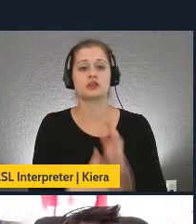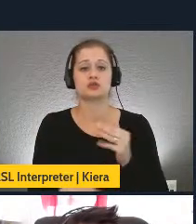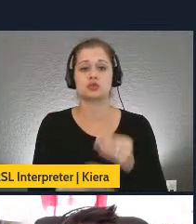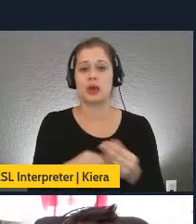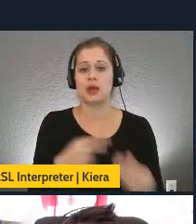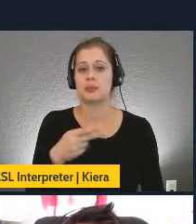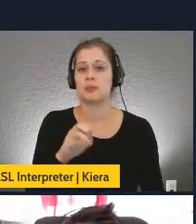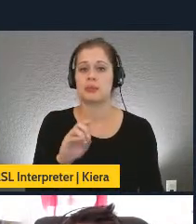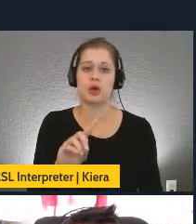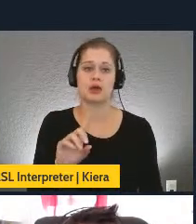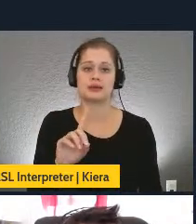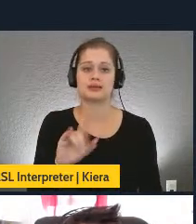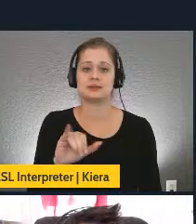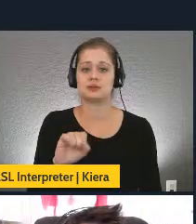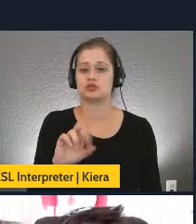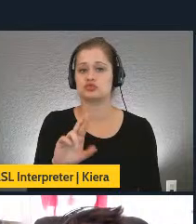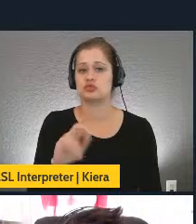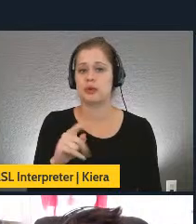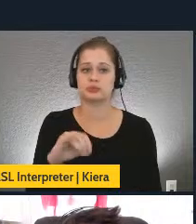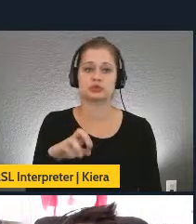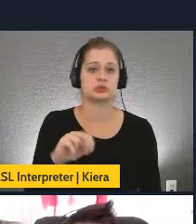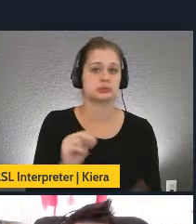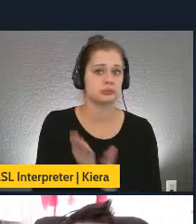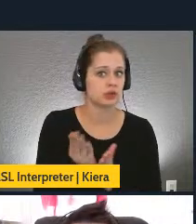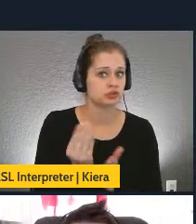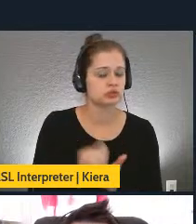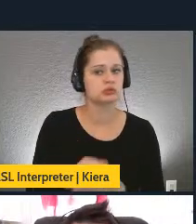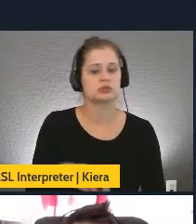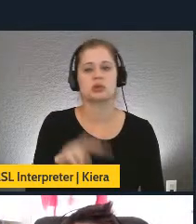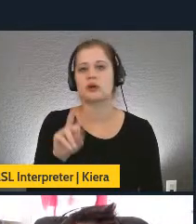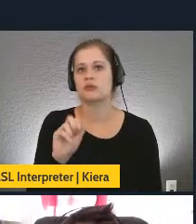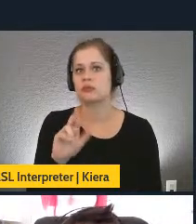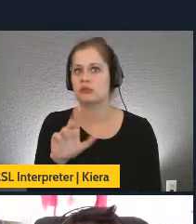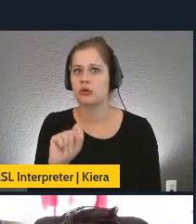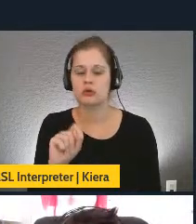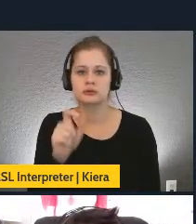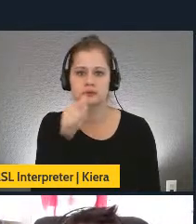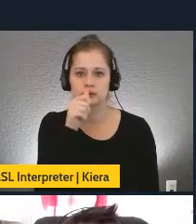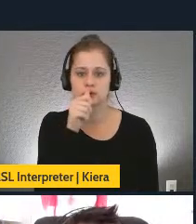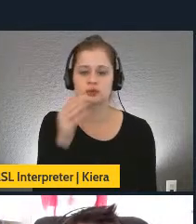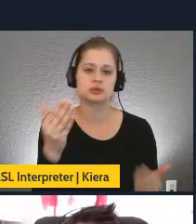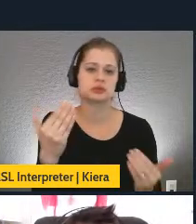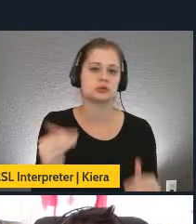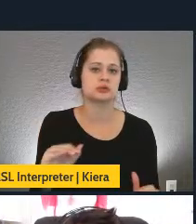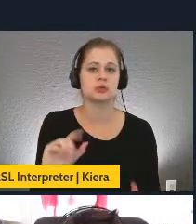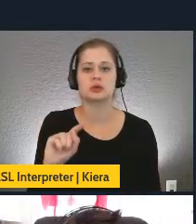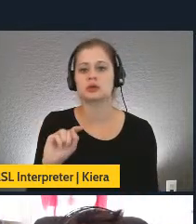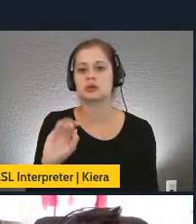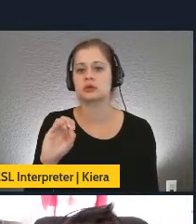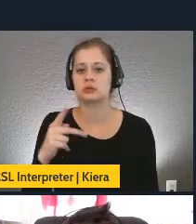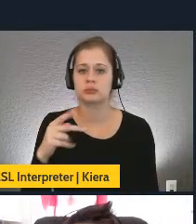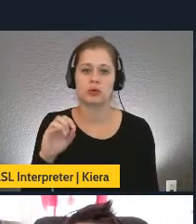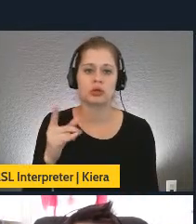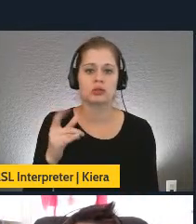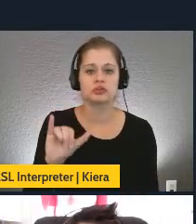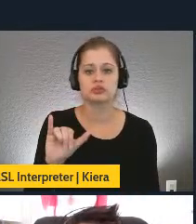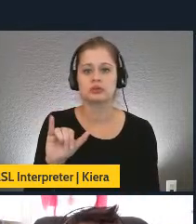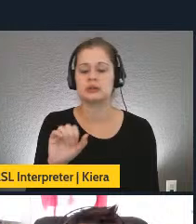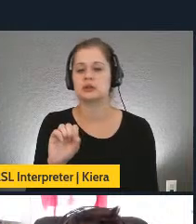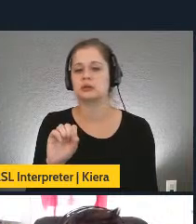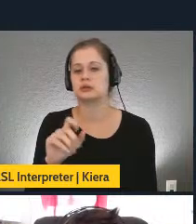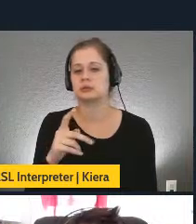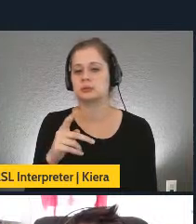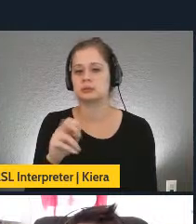budget, to read secrets from Vault, to add pod topology spread constraints. These are all